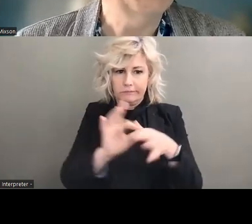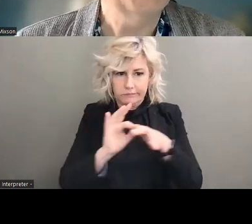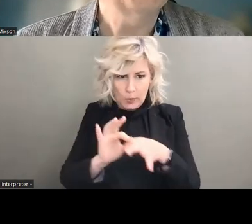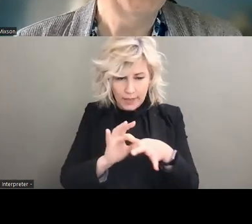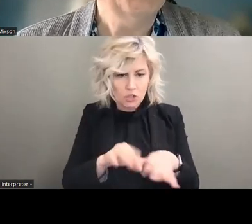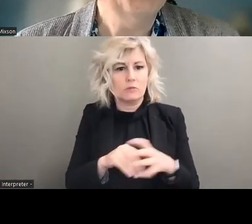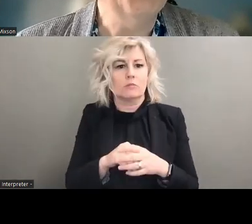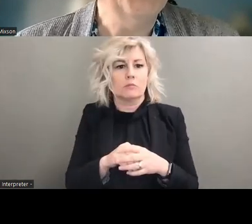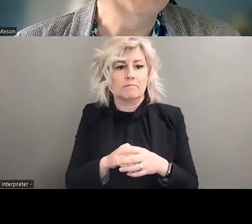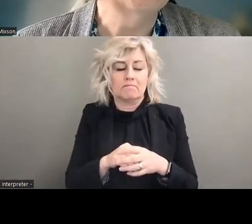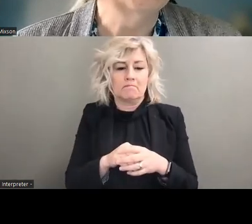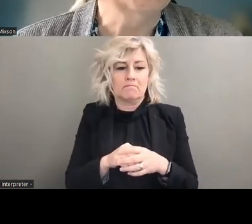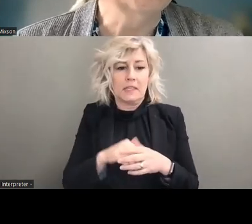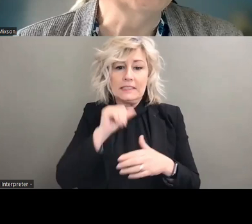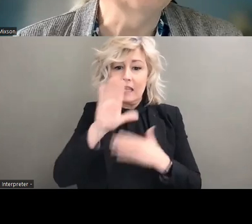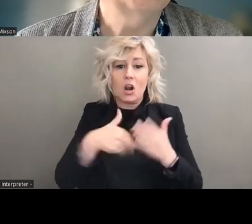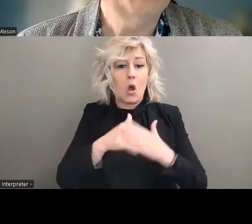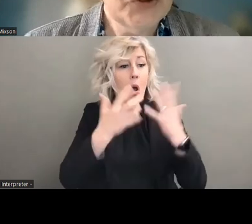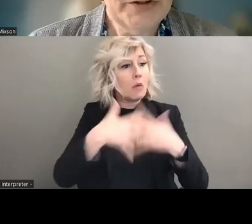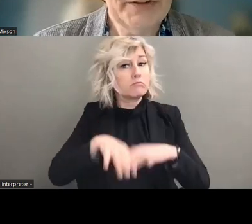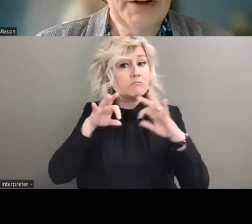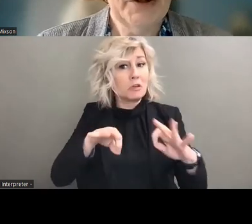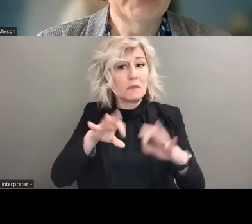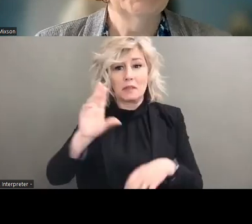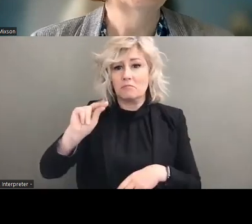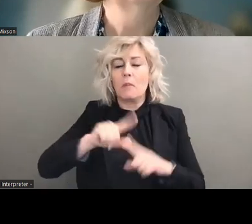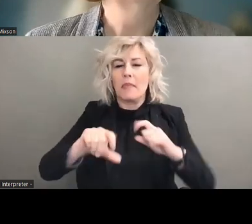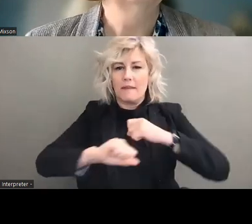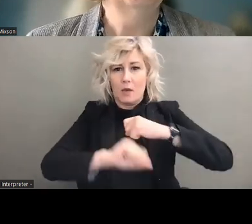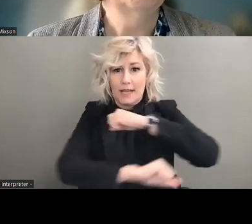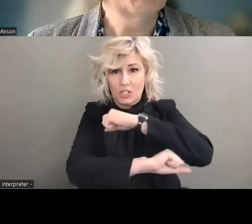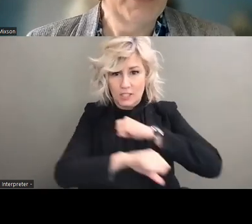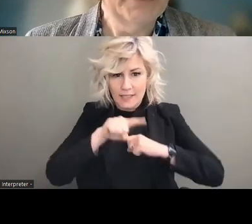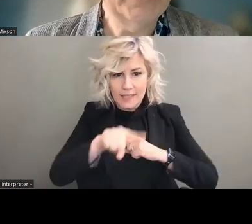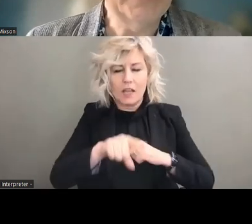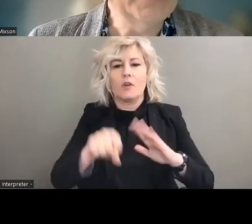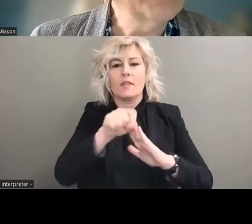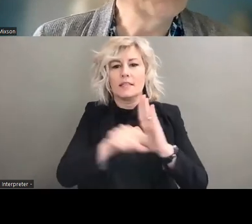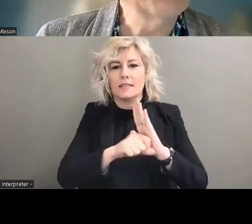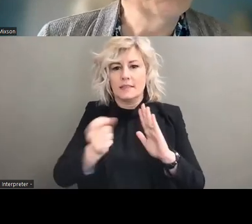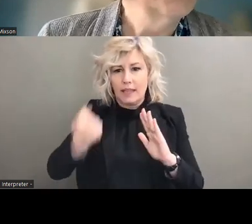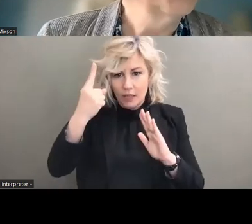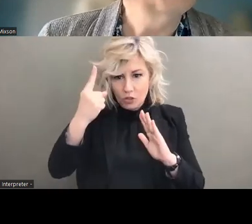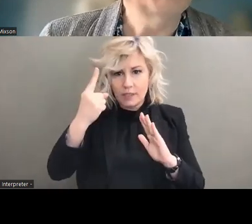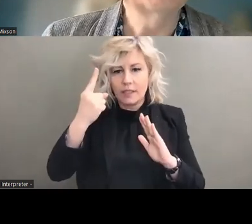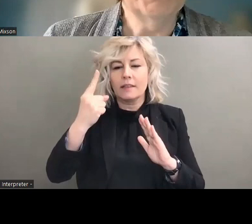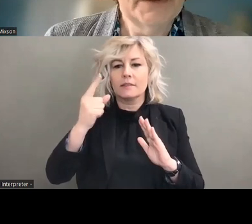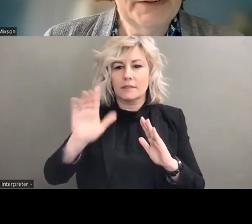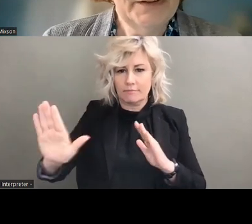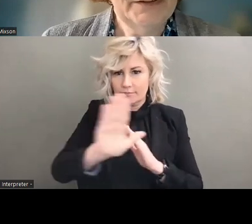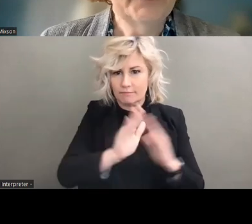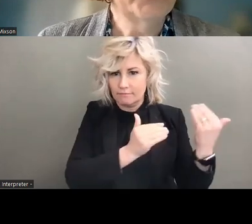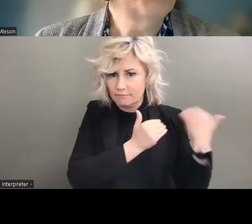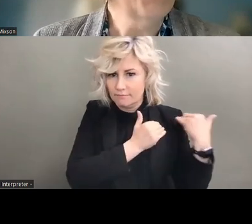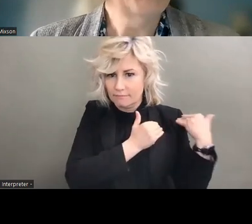It's not all there, but the foundation is there. The state understands its